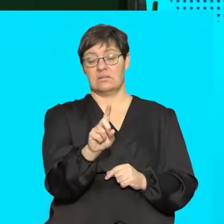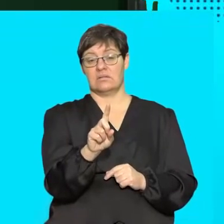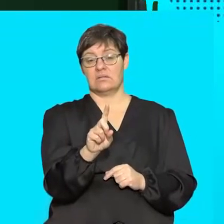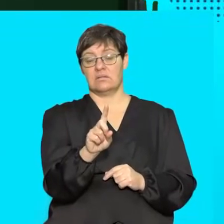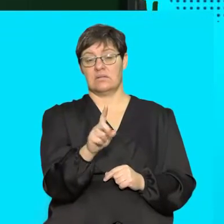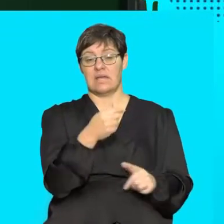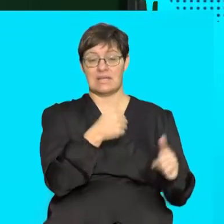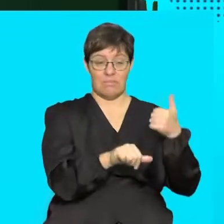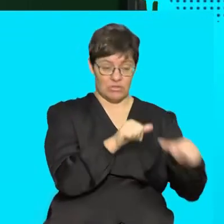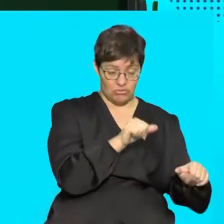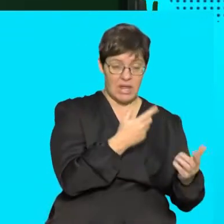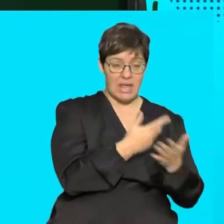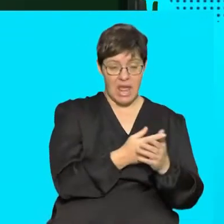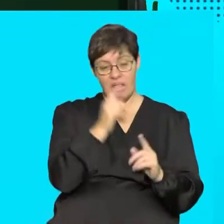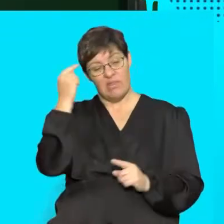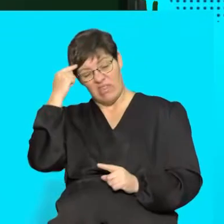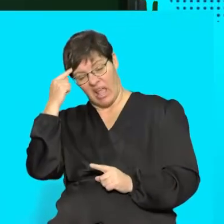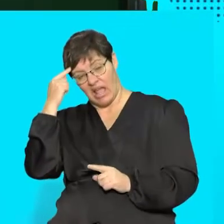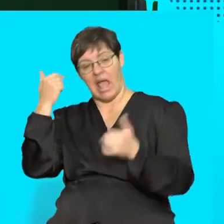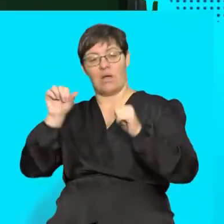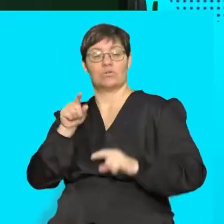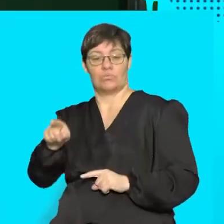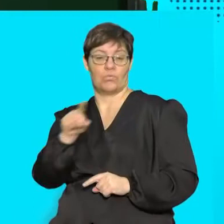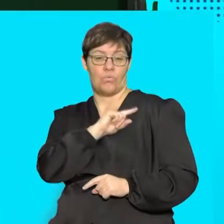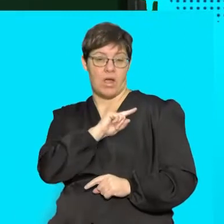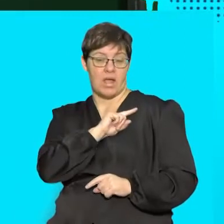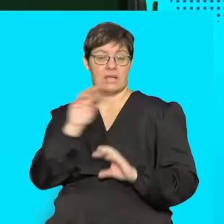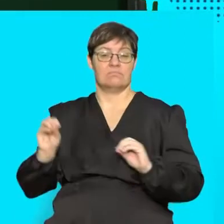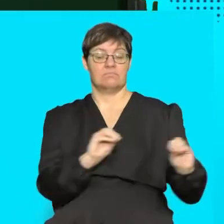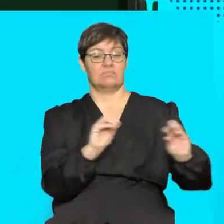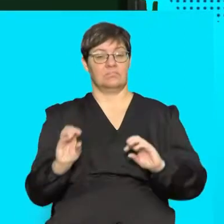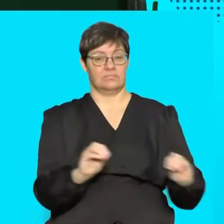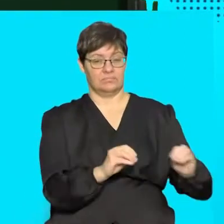If we have the chemistry, we can predict the accounting marks by substituting,